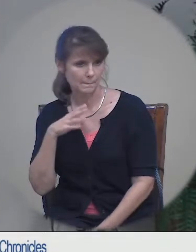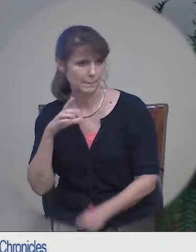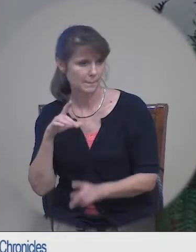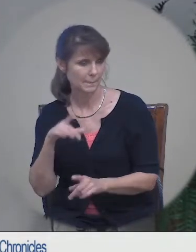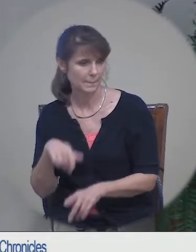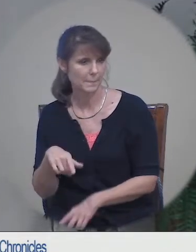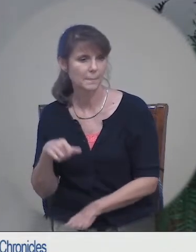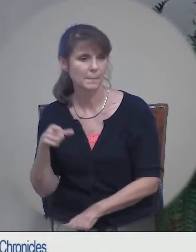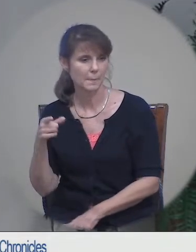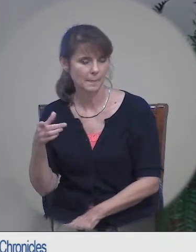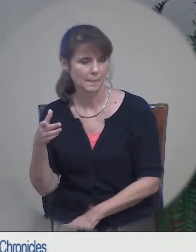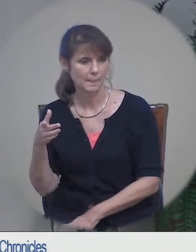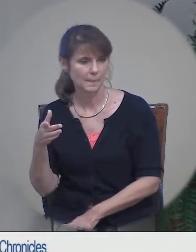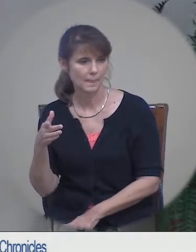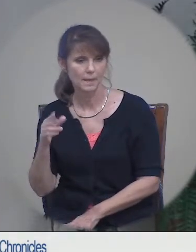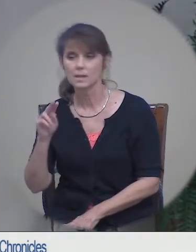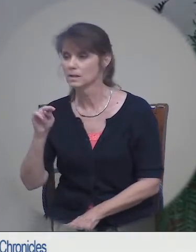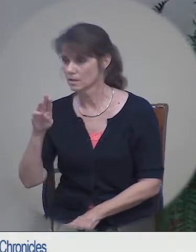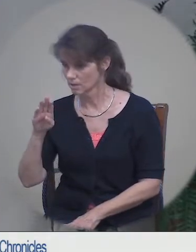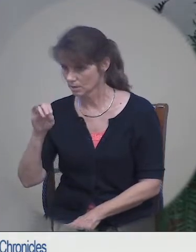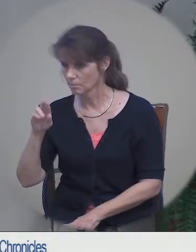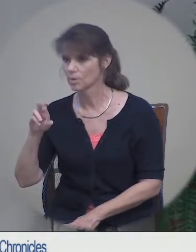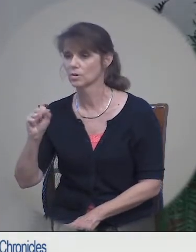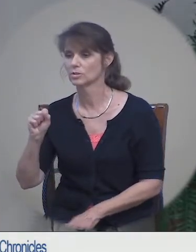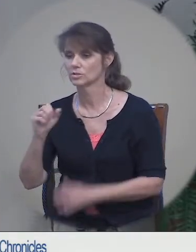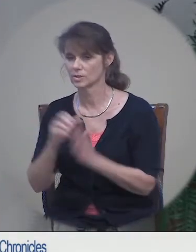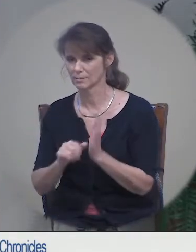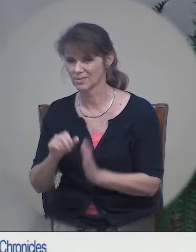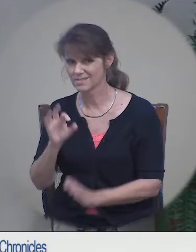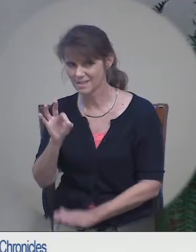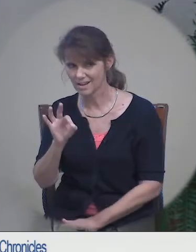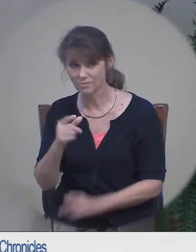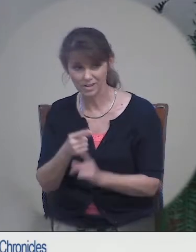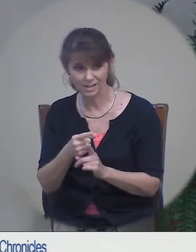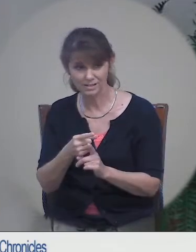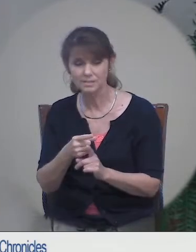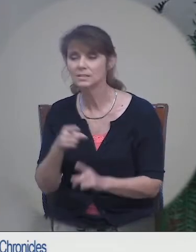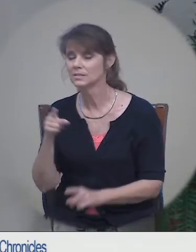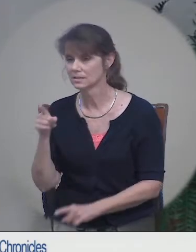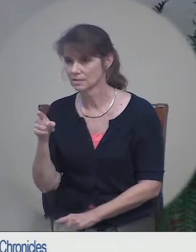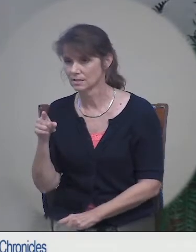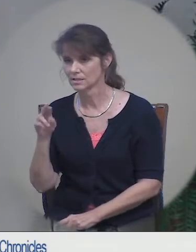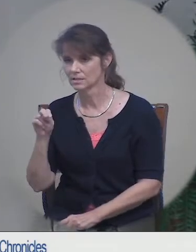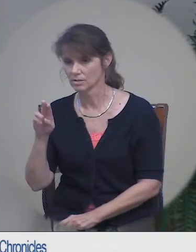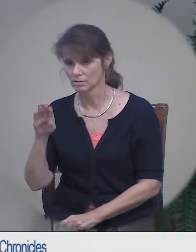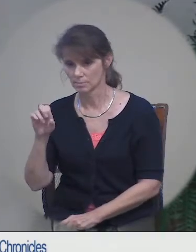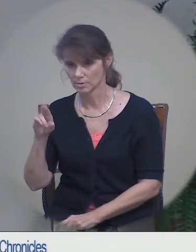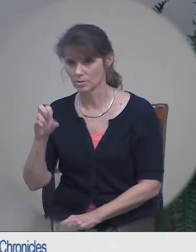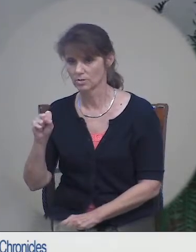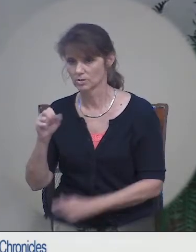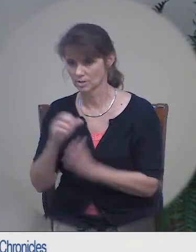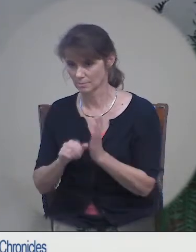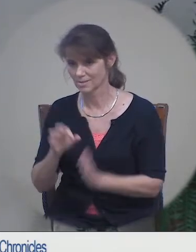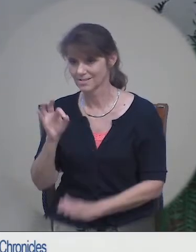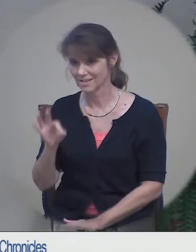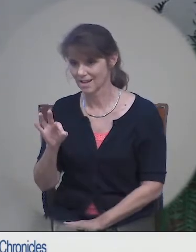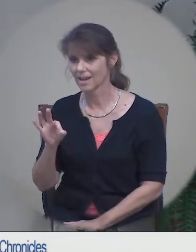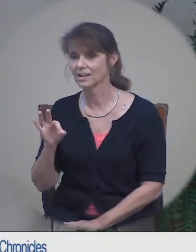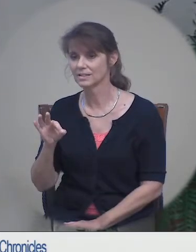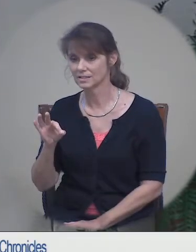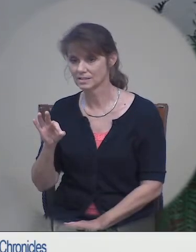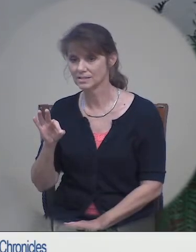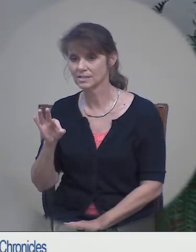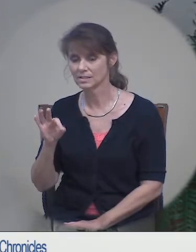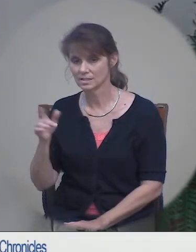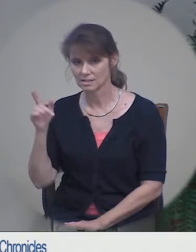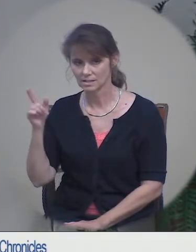Yeah. Well, so Numbers chapter 9, is that right? Numbers chapter 9. There was provision made for the